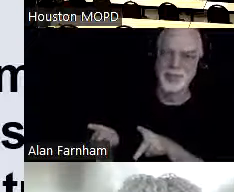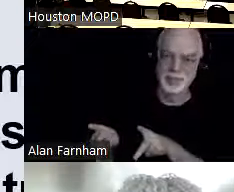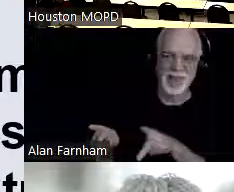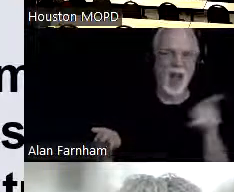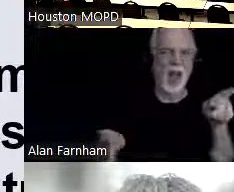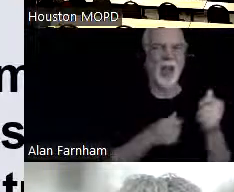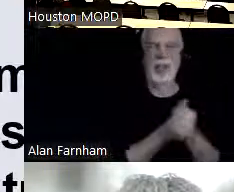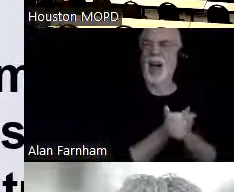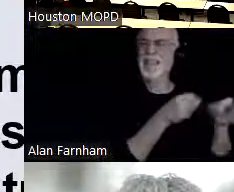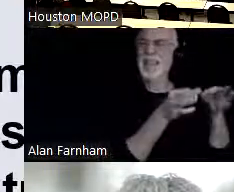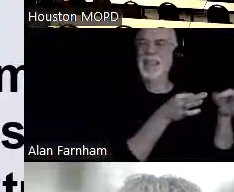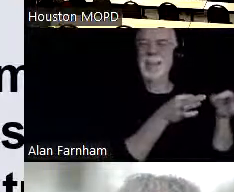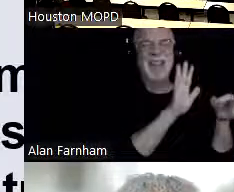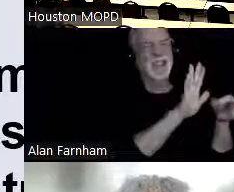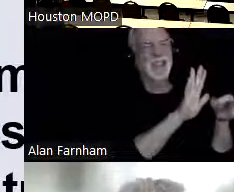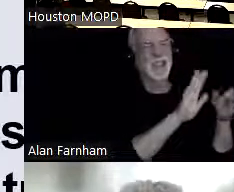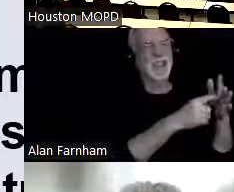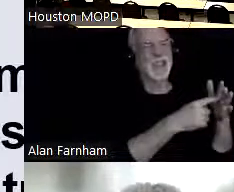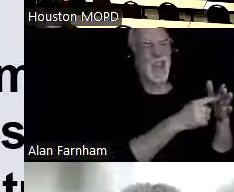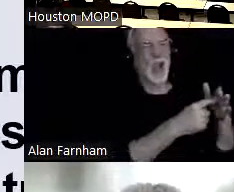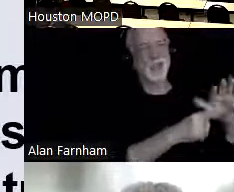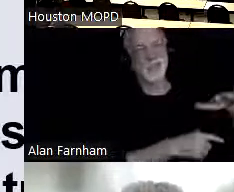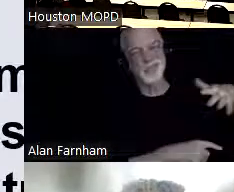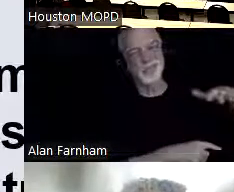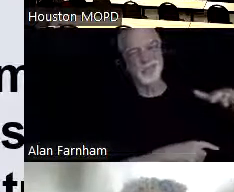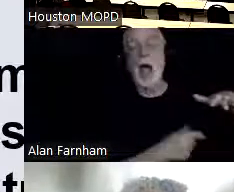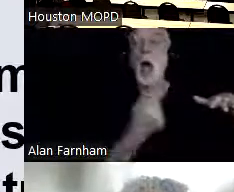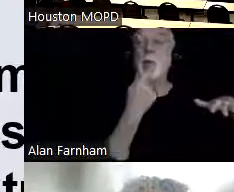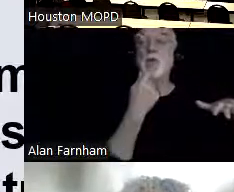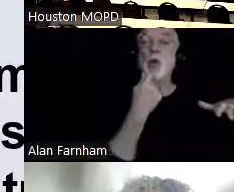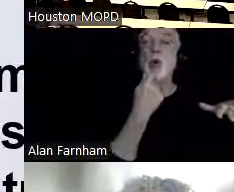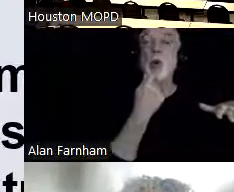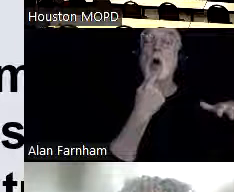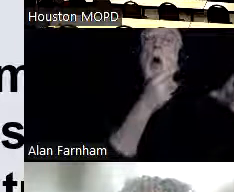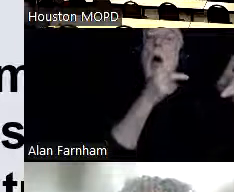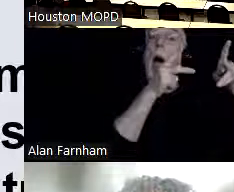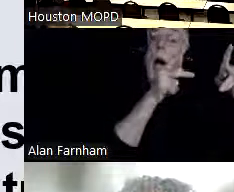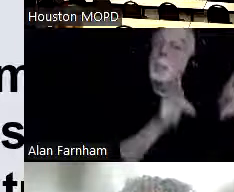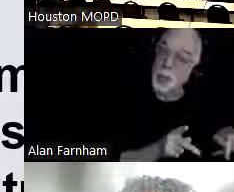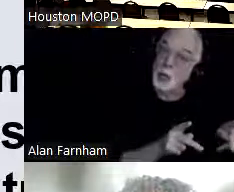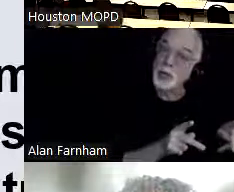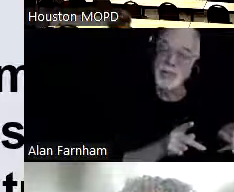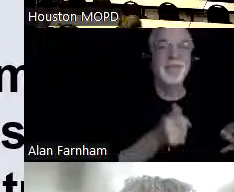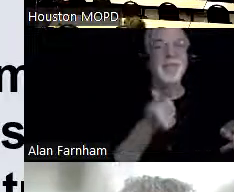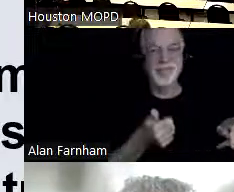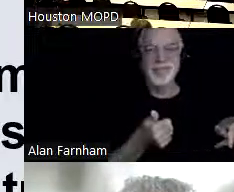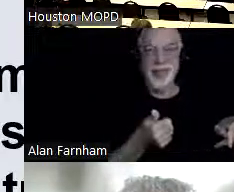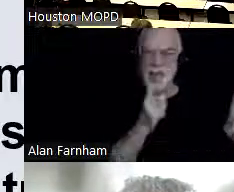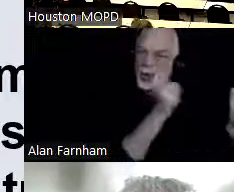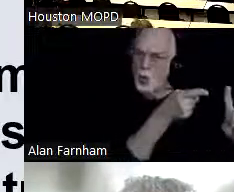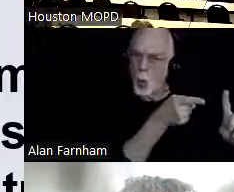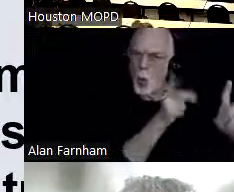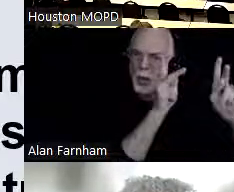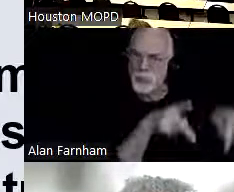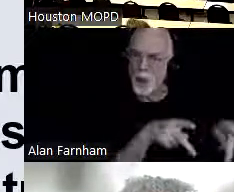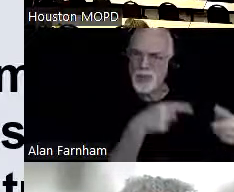but it doesn't start right with me. I would like it to say a person. That's the goal that we're thinking about if we're talking